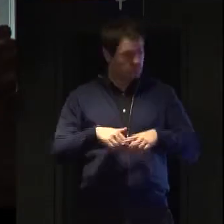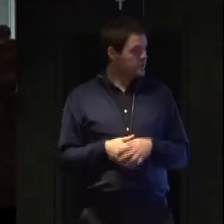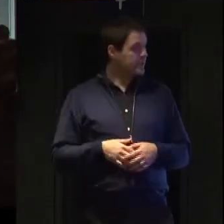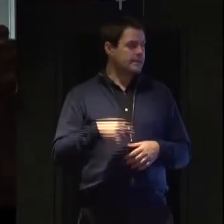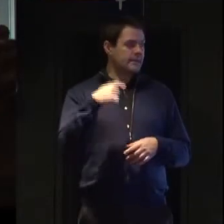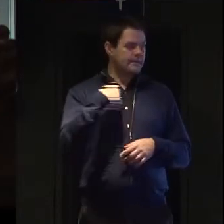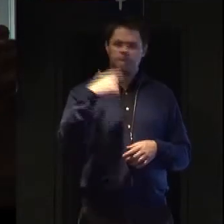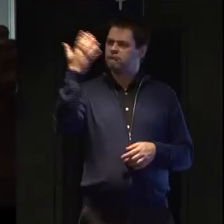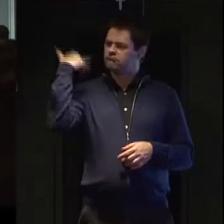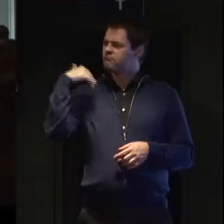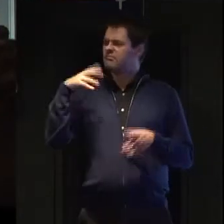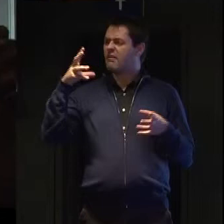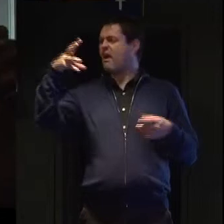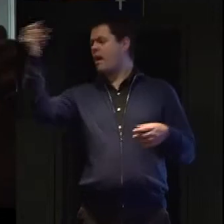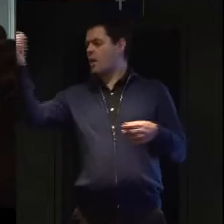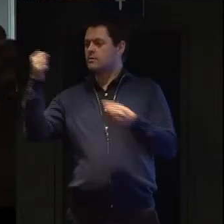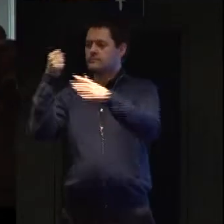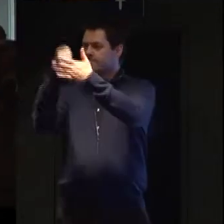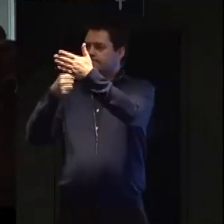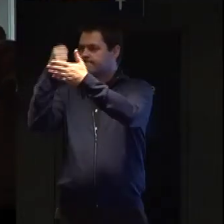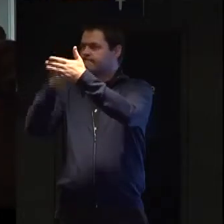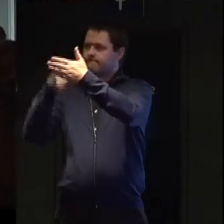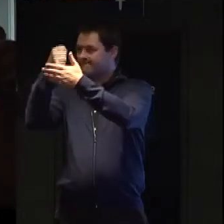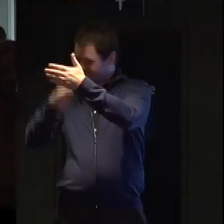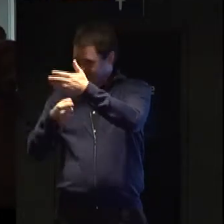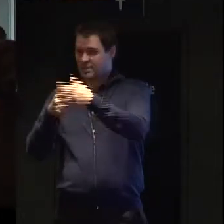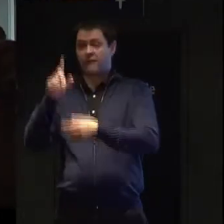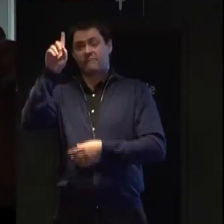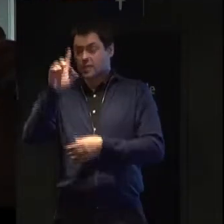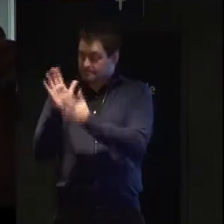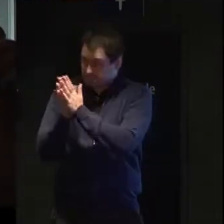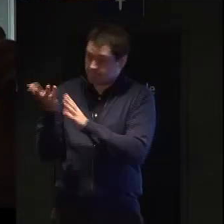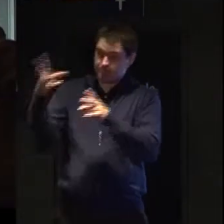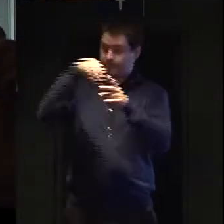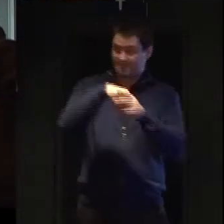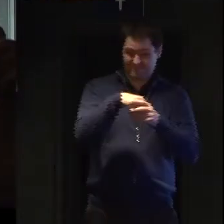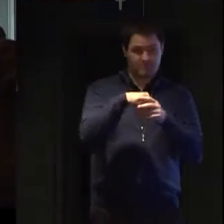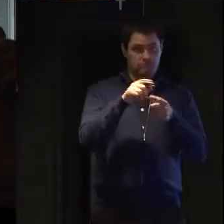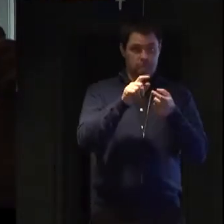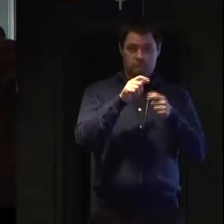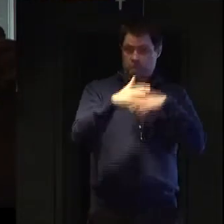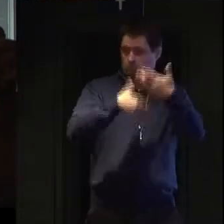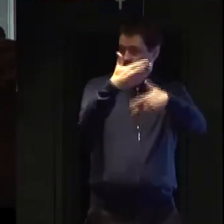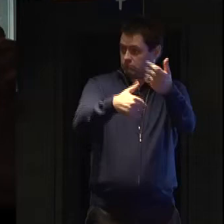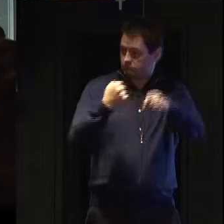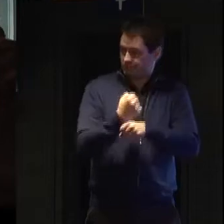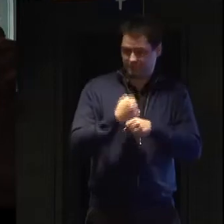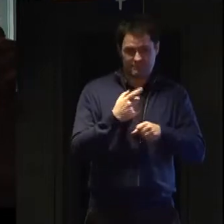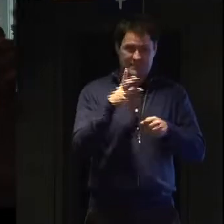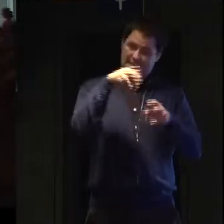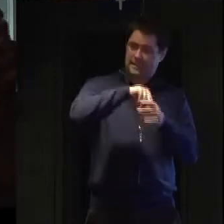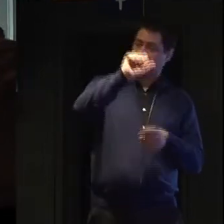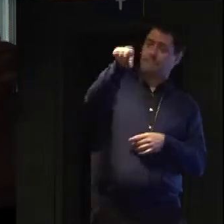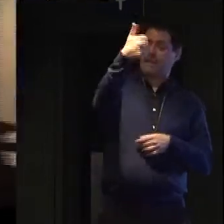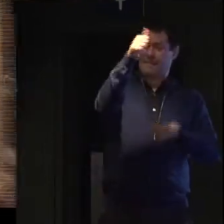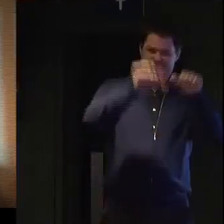sort of came from the outside, of lobbying from the outside. And when I was first asked to work at the Premier League on a permanent full-time basis, I was quite reluctant. I think